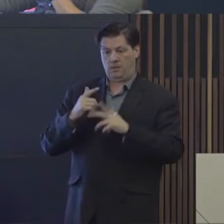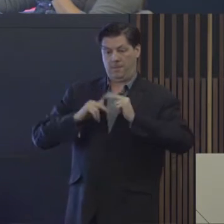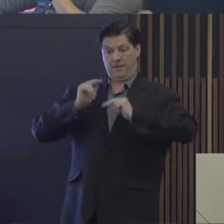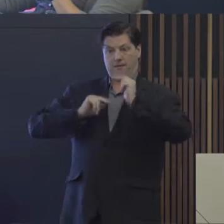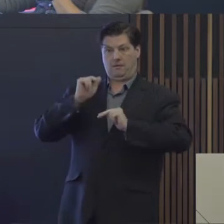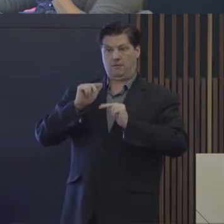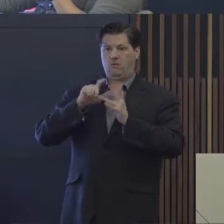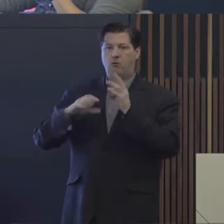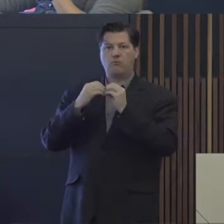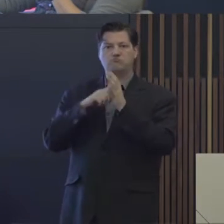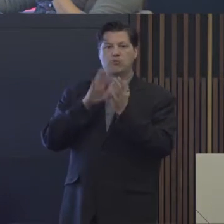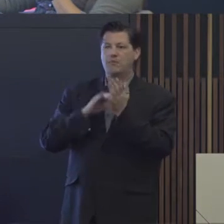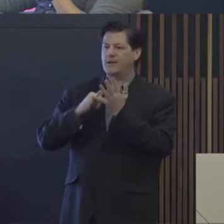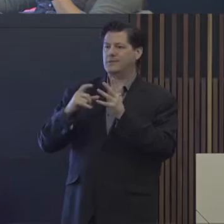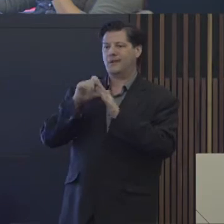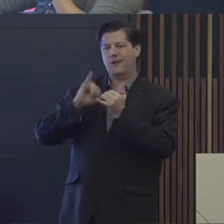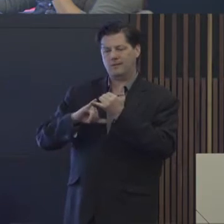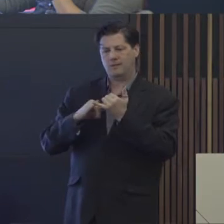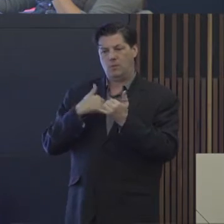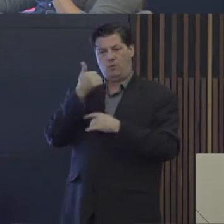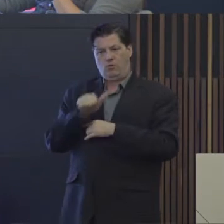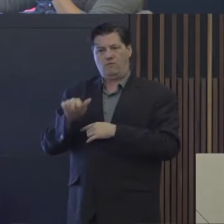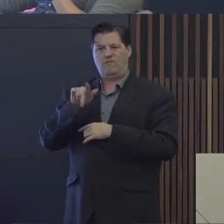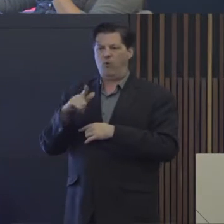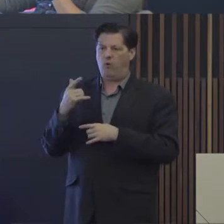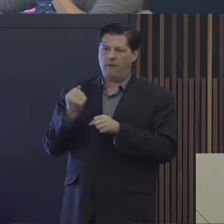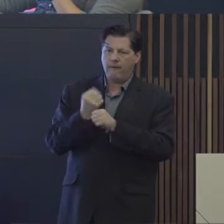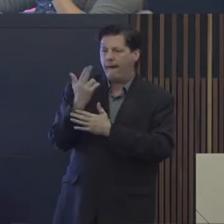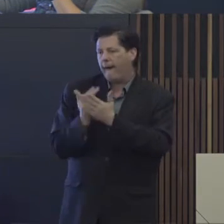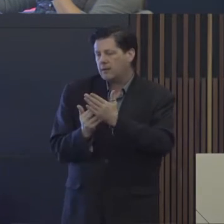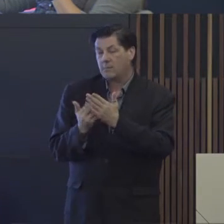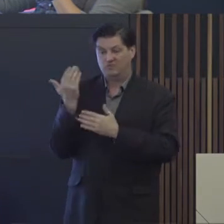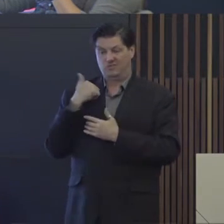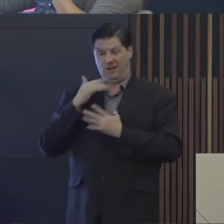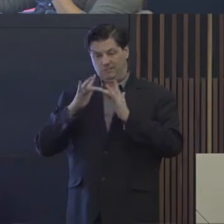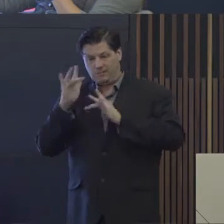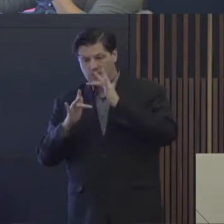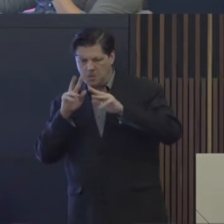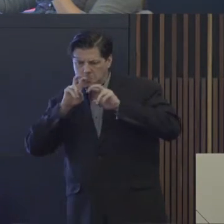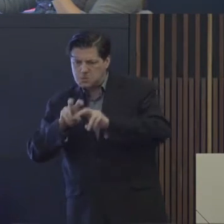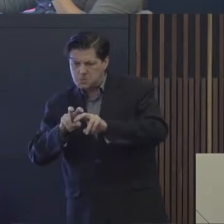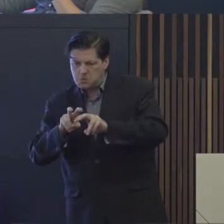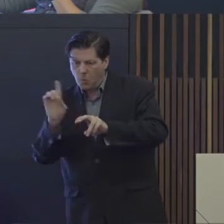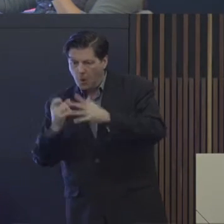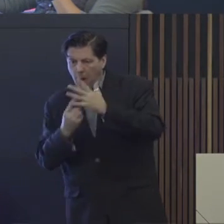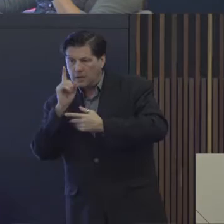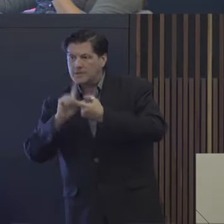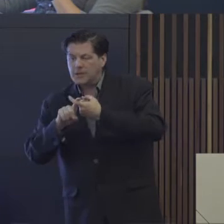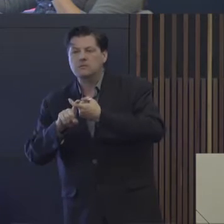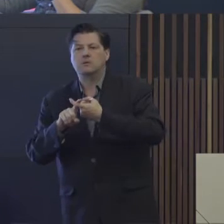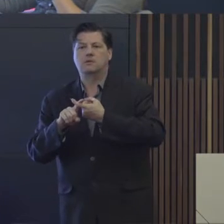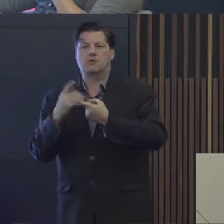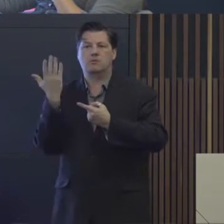were used for craft and all sorts of things from the school. But unfortunately, I googled the other day on the internet when I was looking for this, and Cobram SDS still